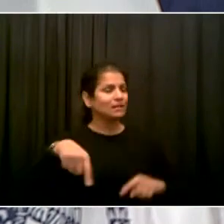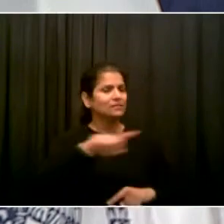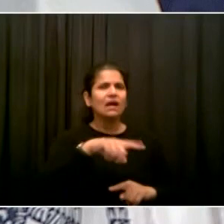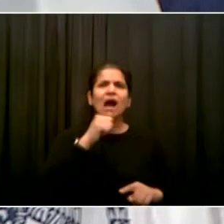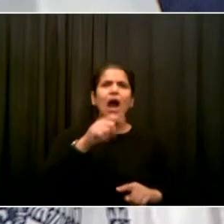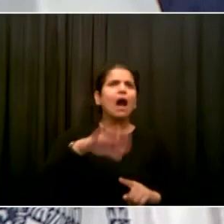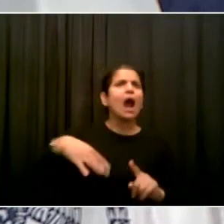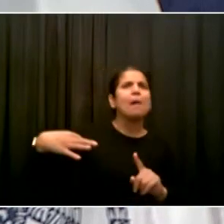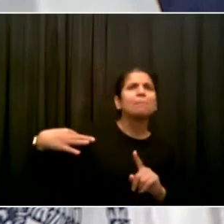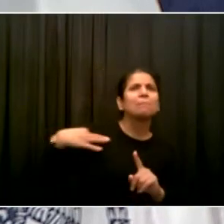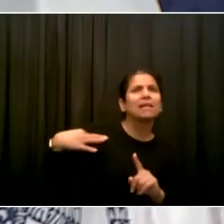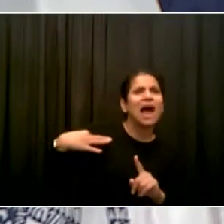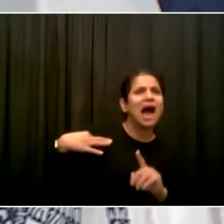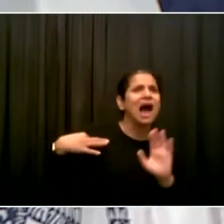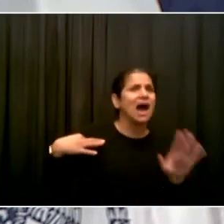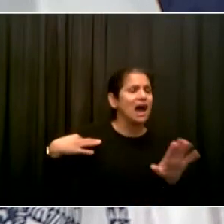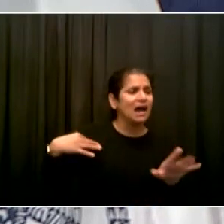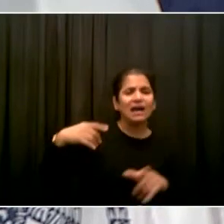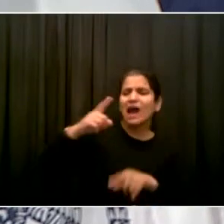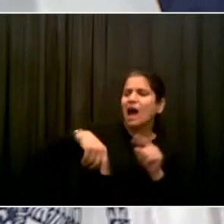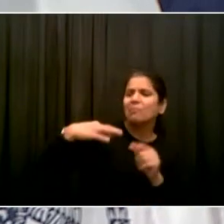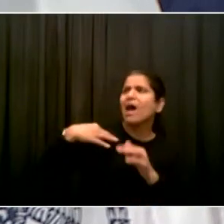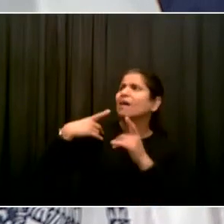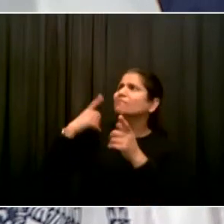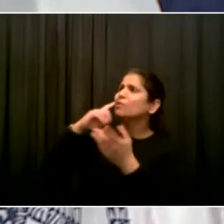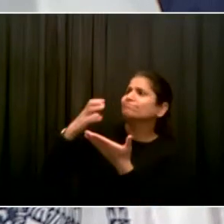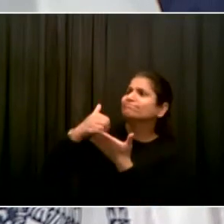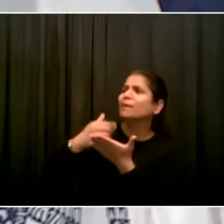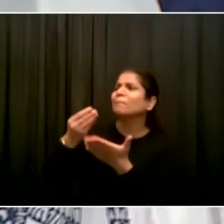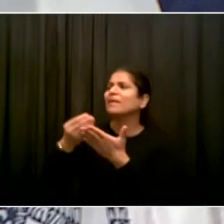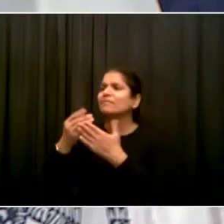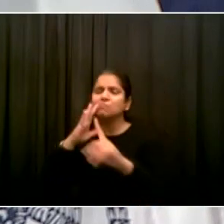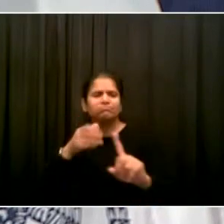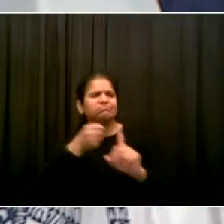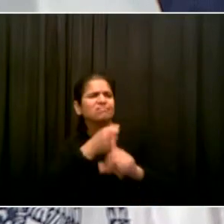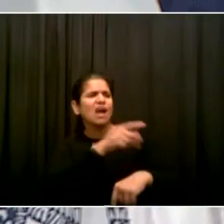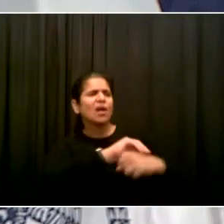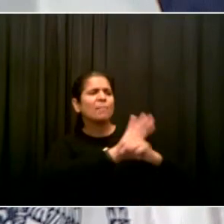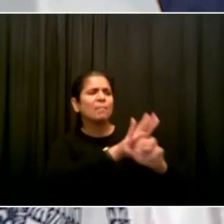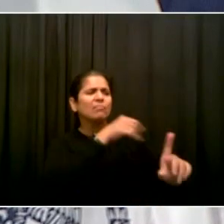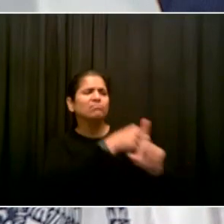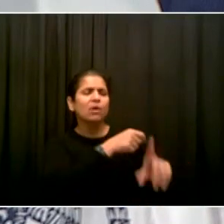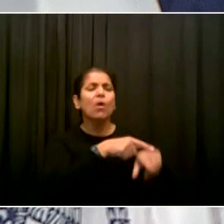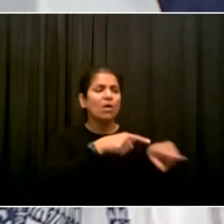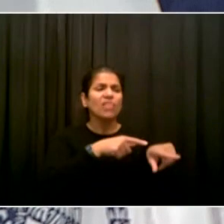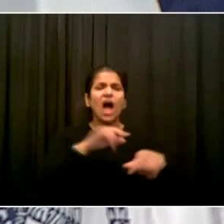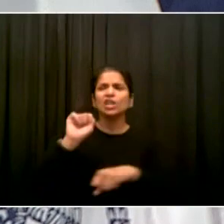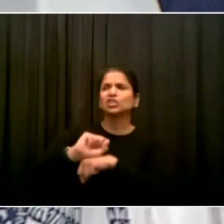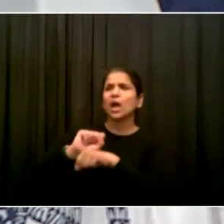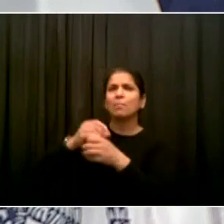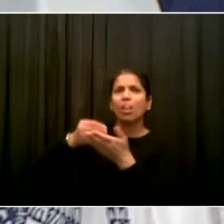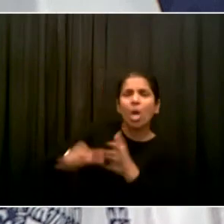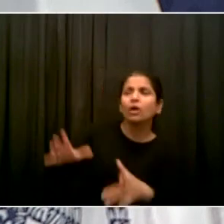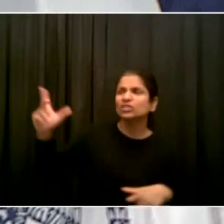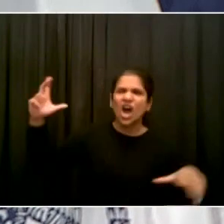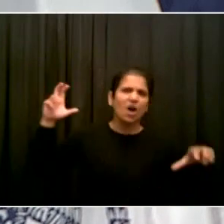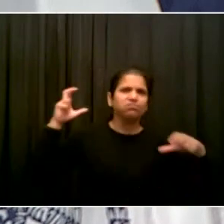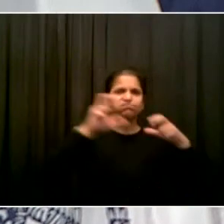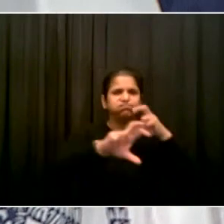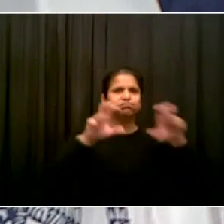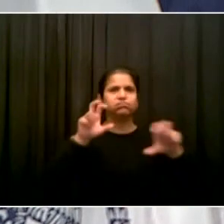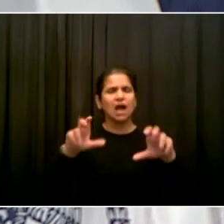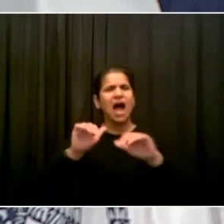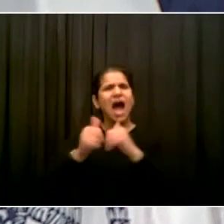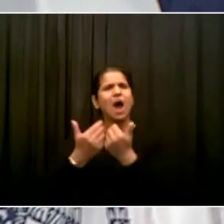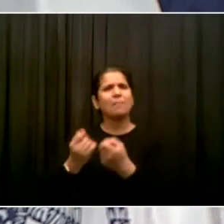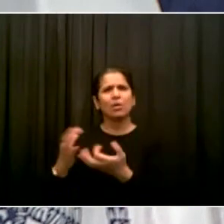how many New Yorkers would benefit, how much they would get? Is this a one-time sort of check that will be going to them, and when will they get this